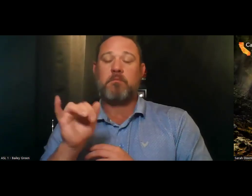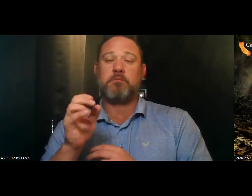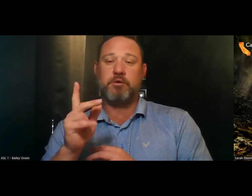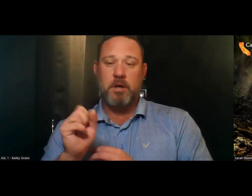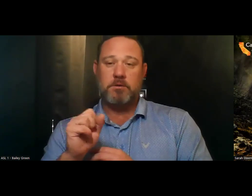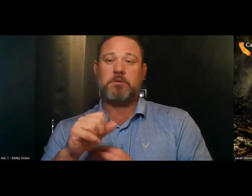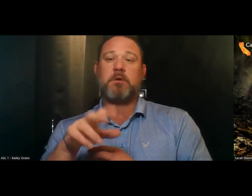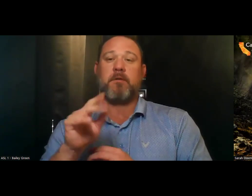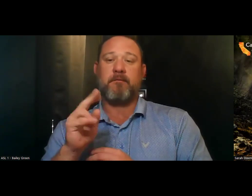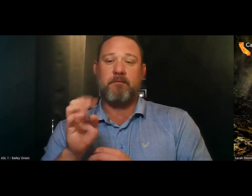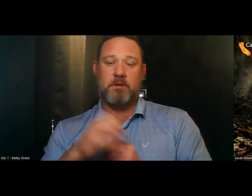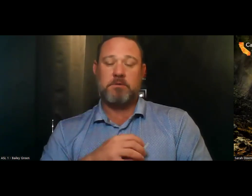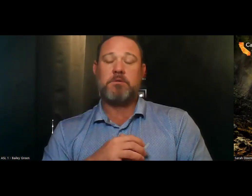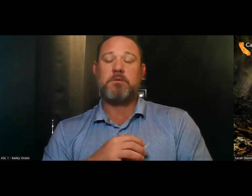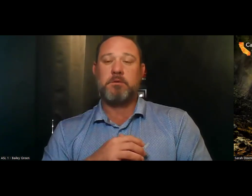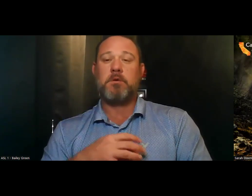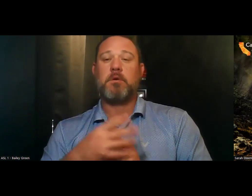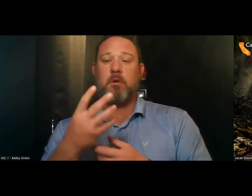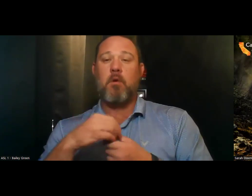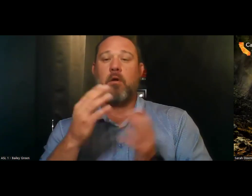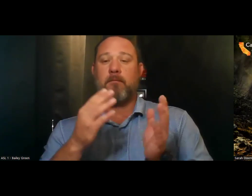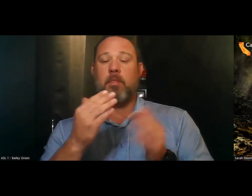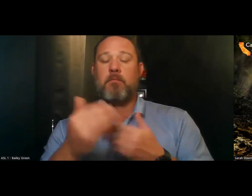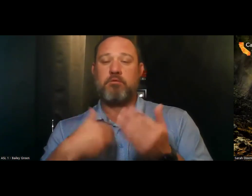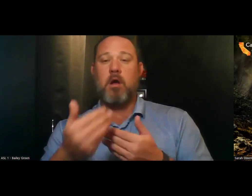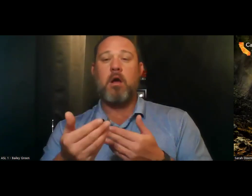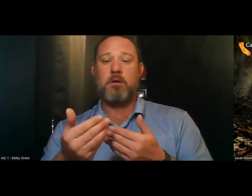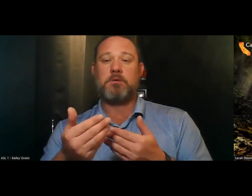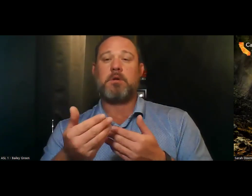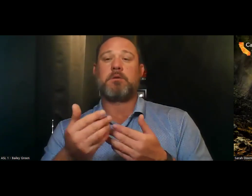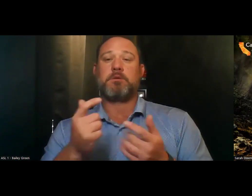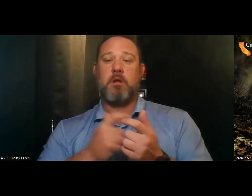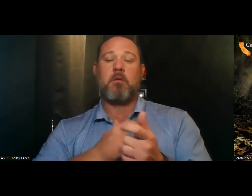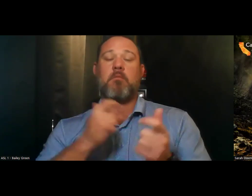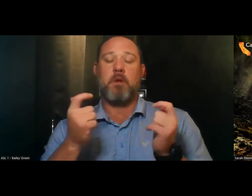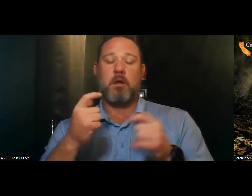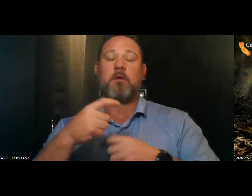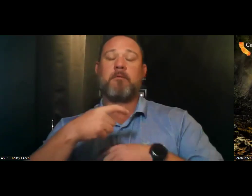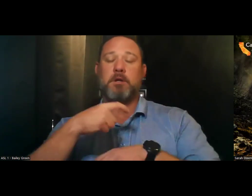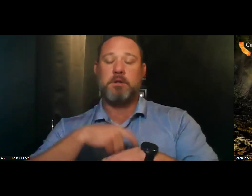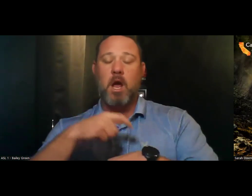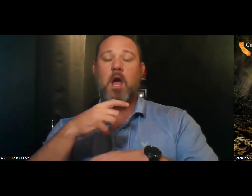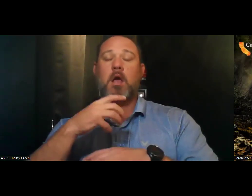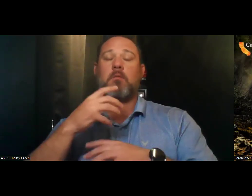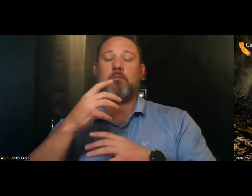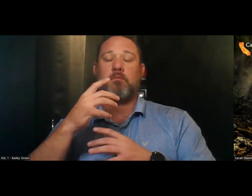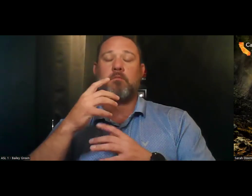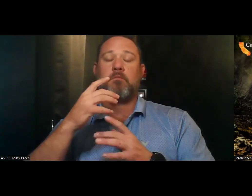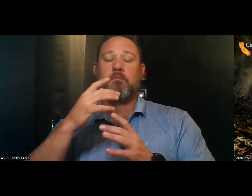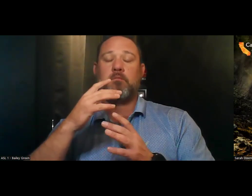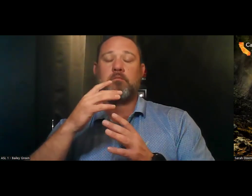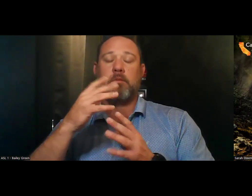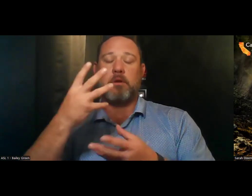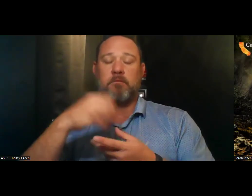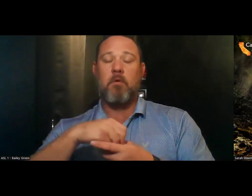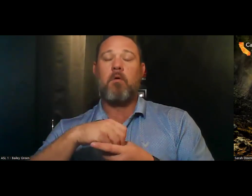as well as Vince, was part of the process. You all put a ton of time And I can tell you